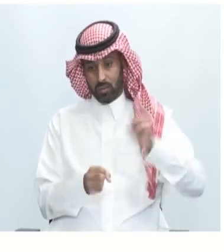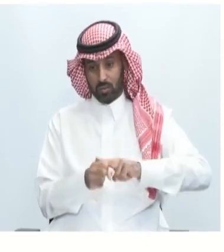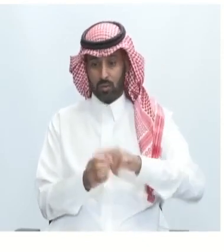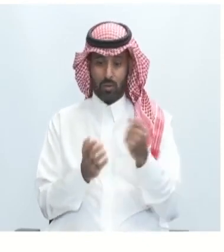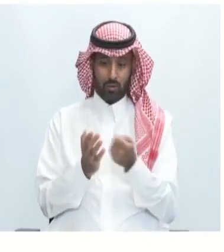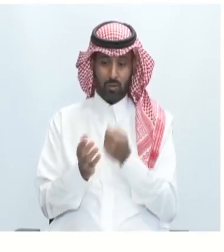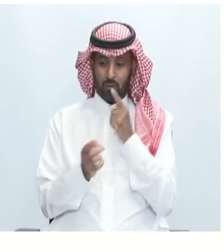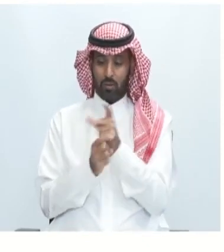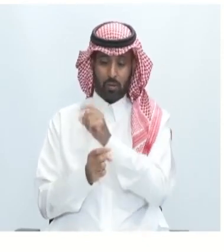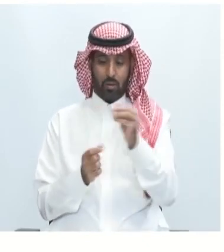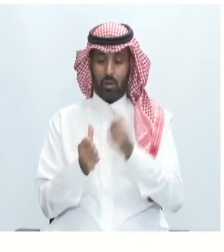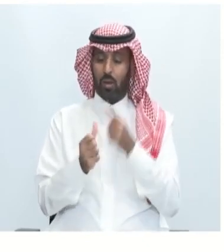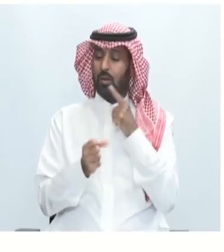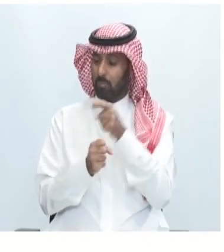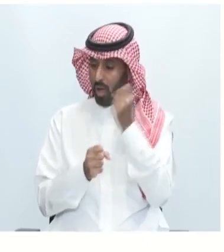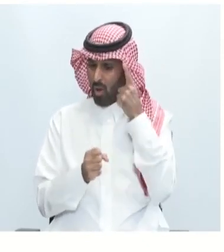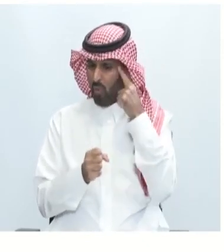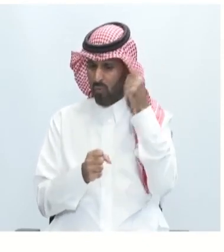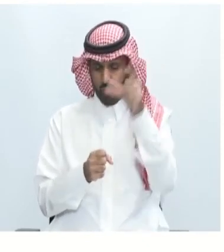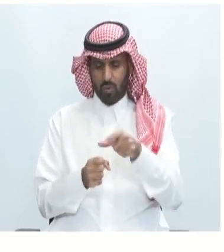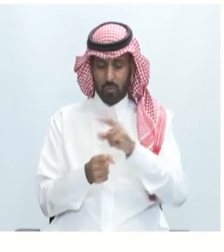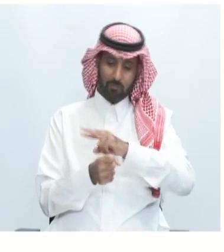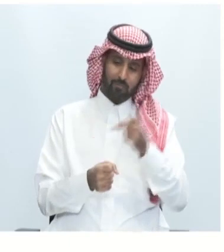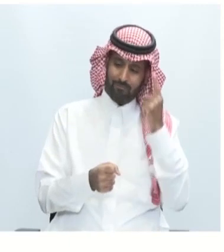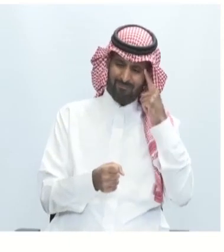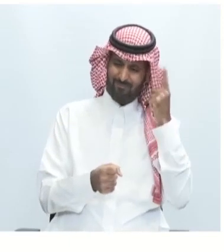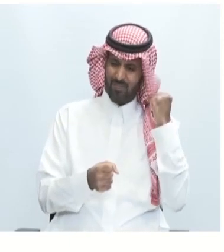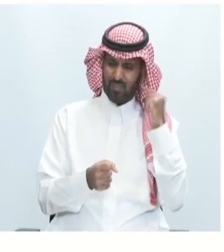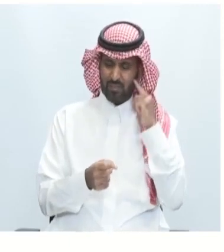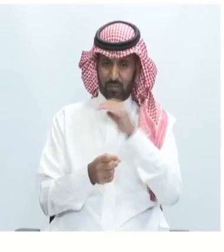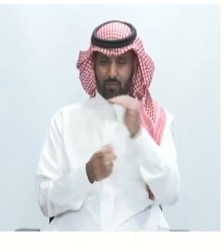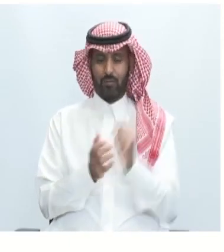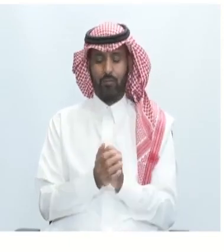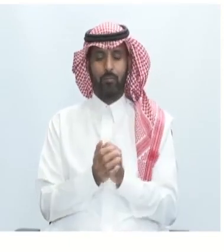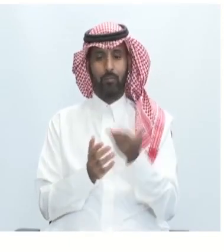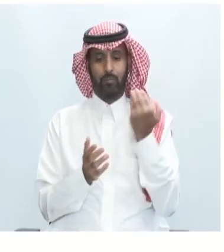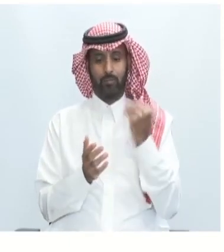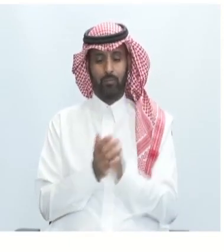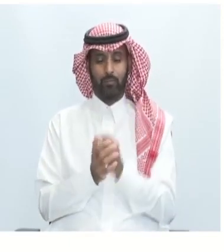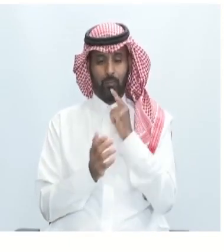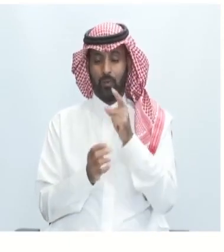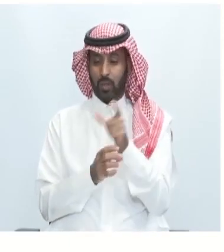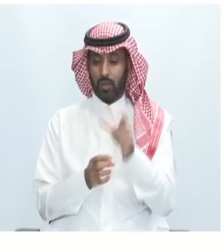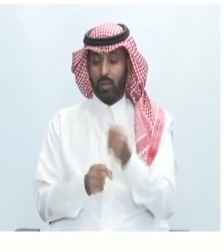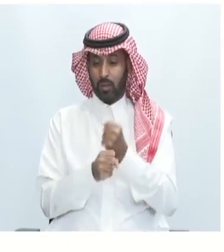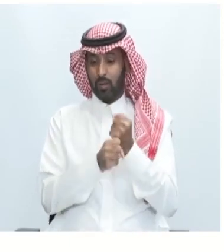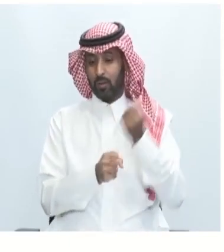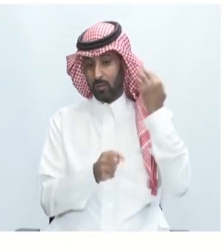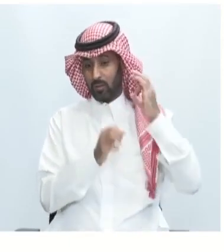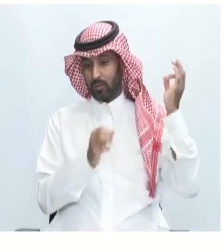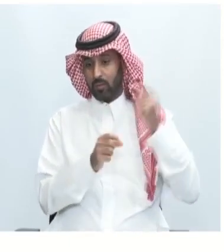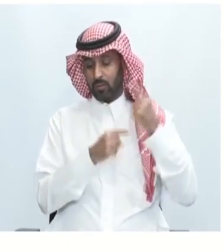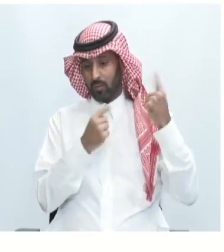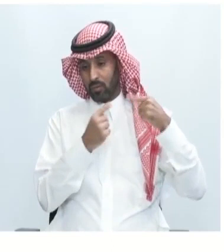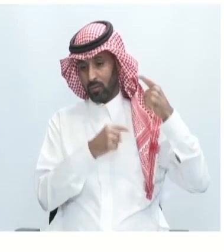active sentences as passive sentences. Active and passive sentences, we'll be learning about them. The use of the past perfect